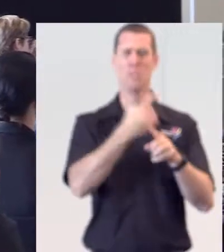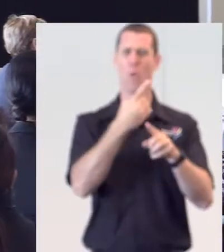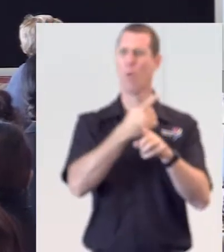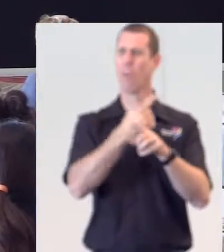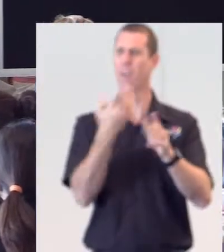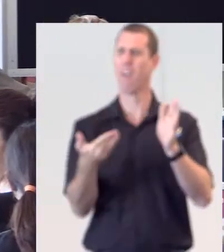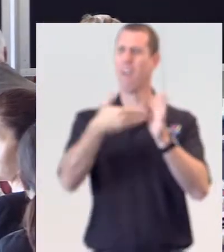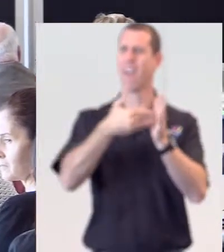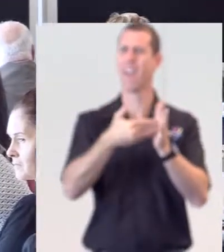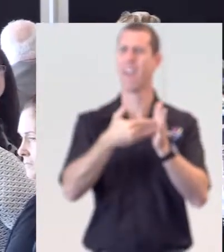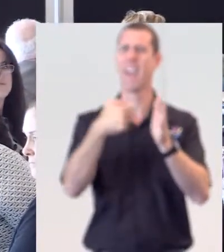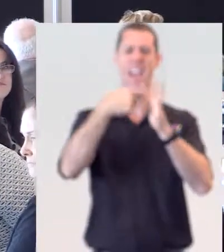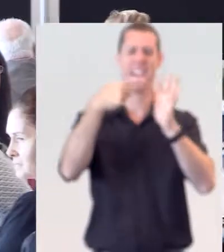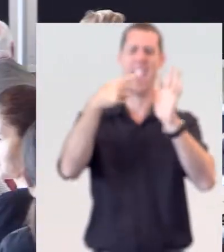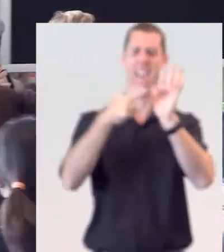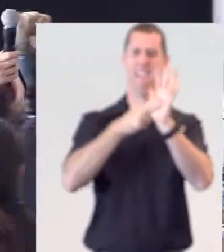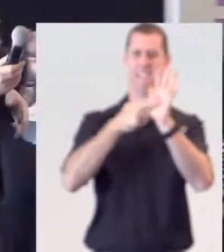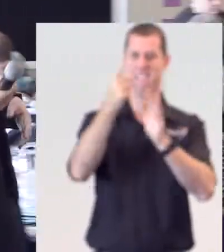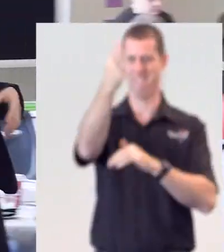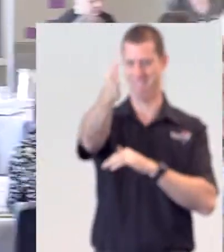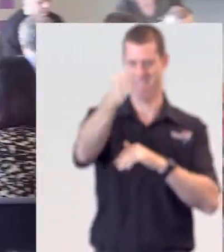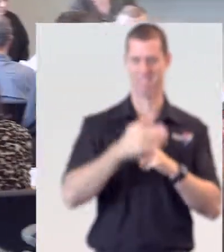talk about. Ken?